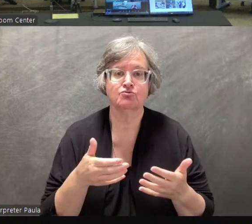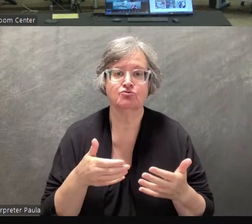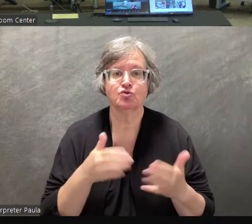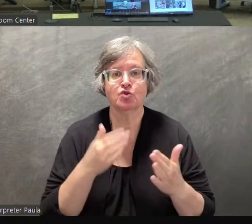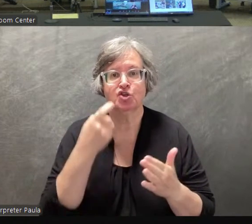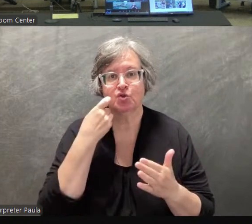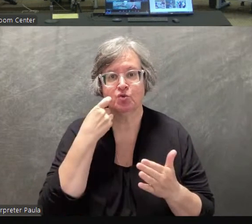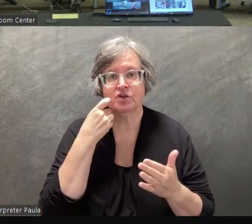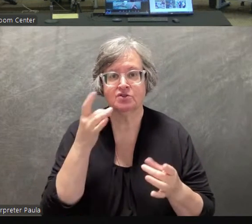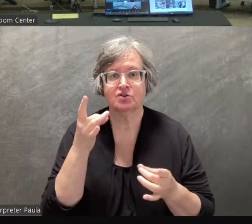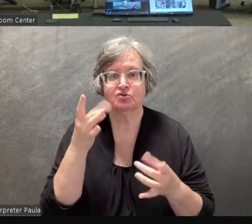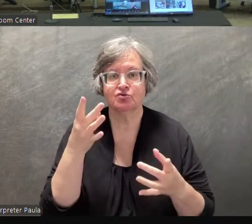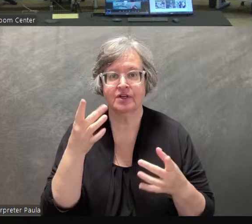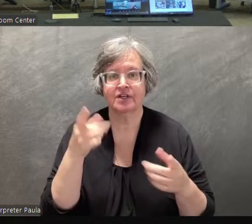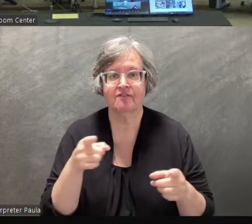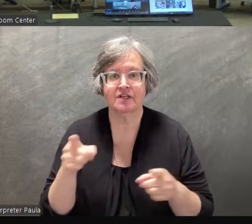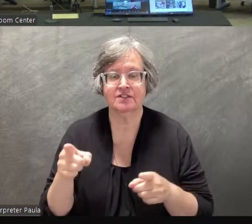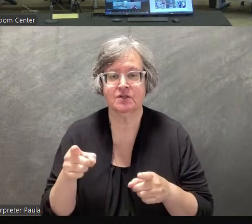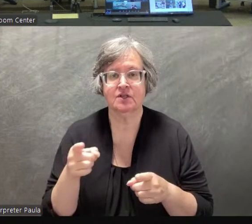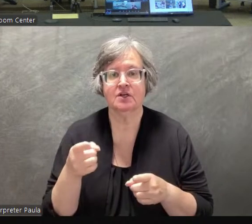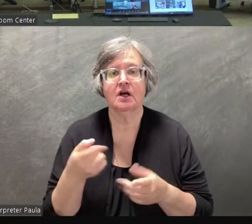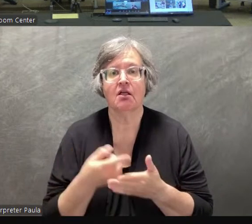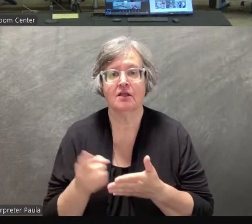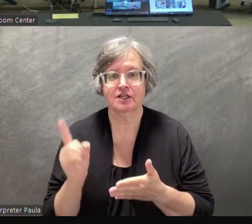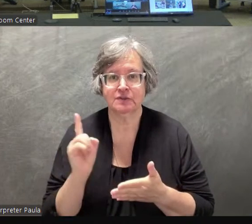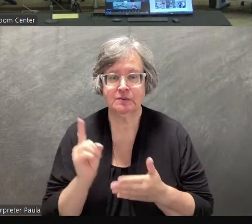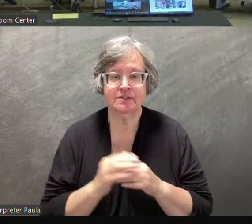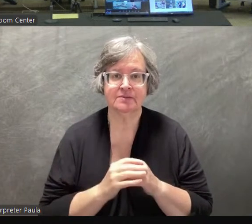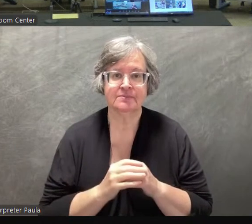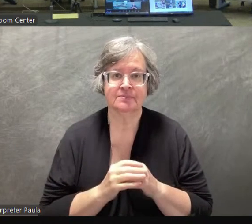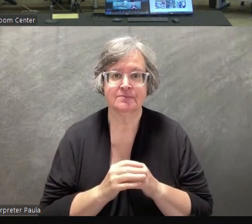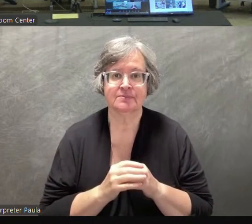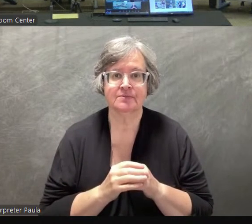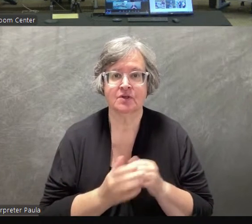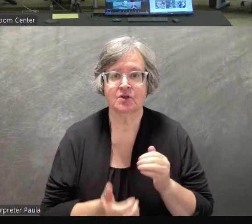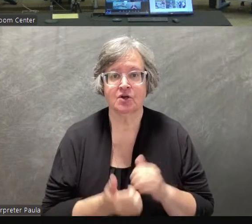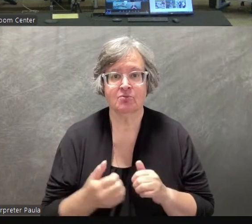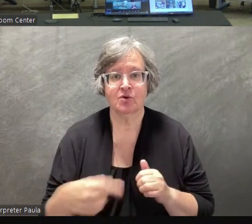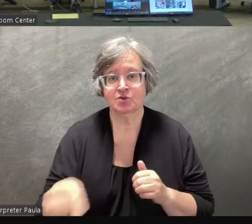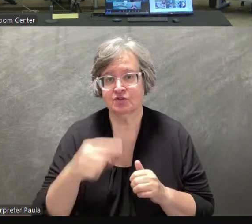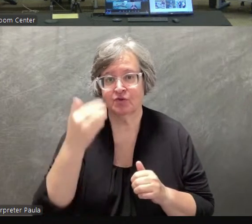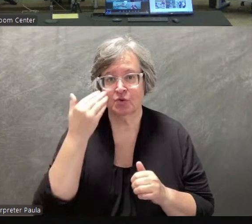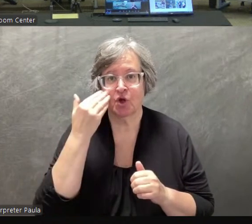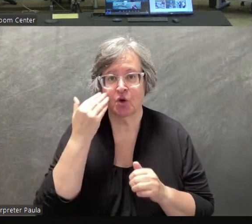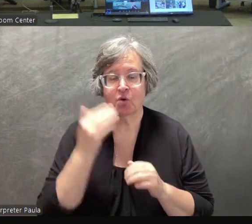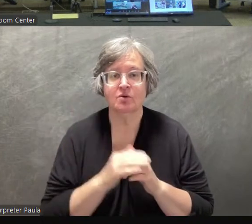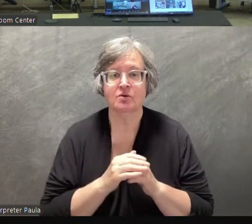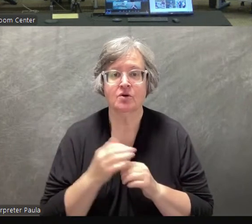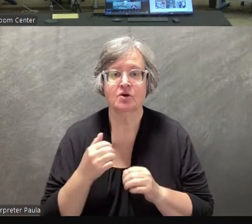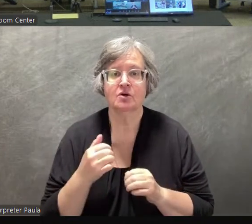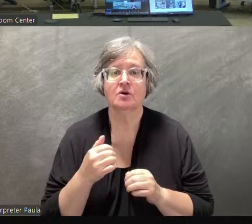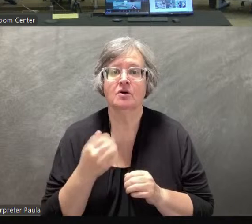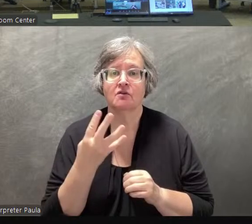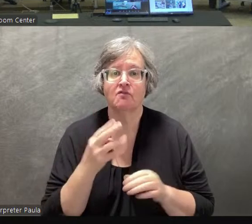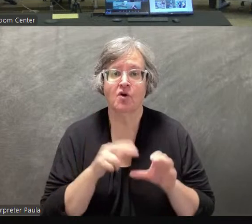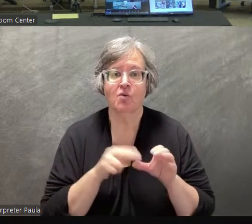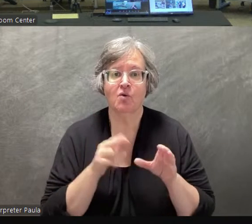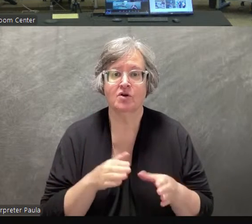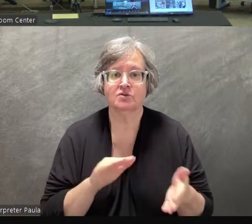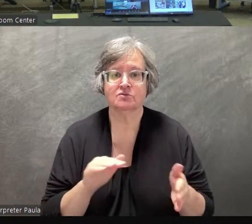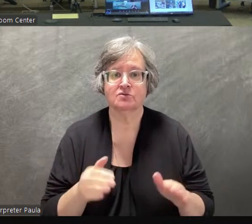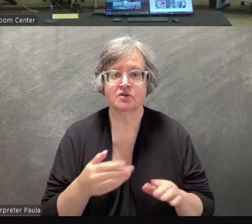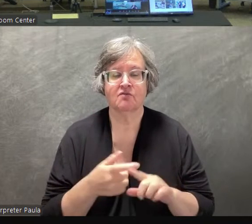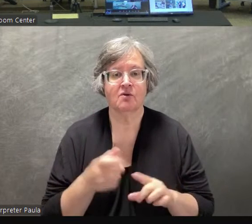tragic events that occurred last week. As most of you are aware, we lost 4 of our riders to a